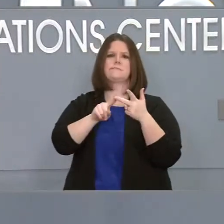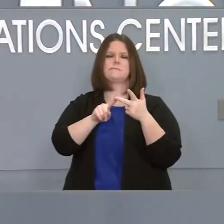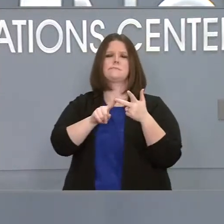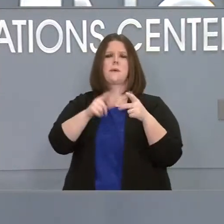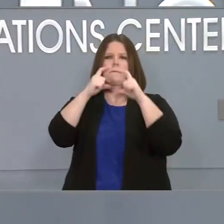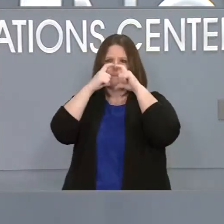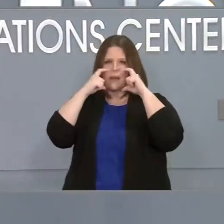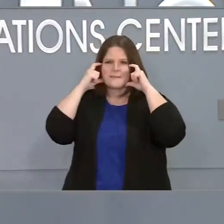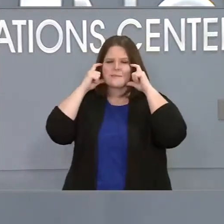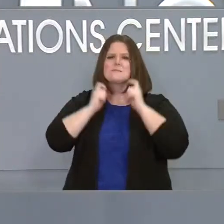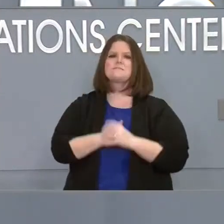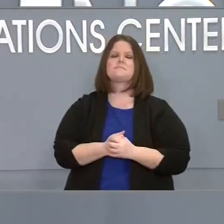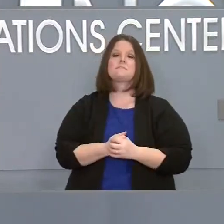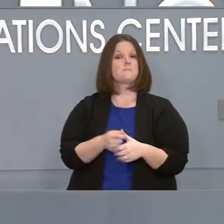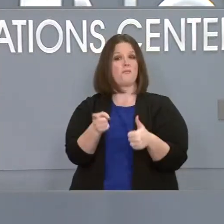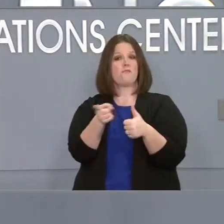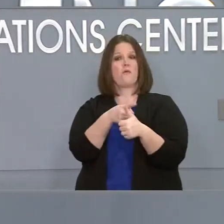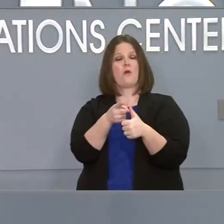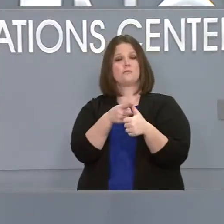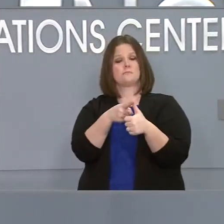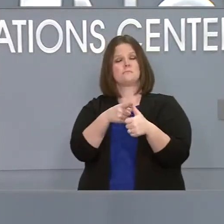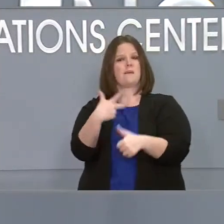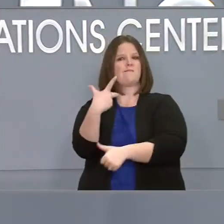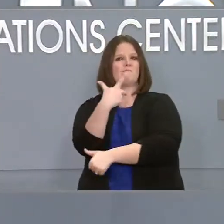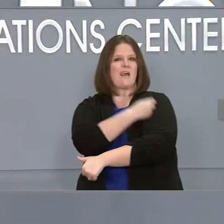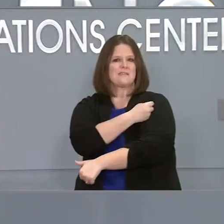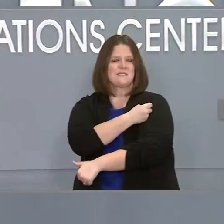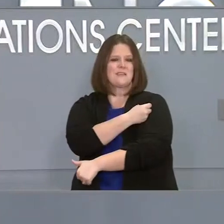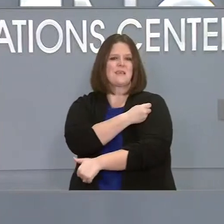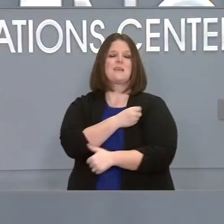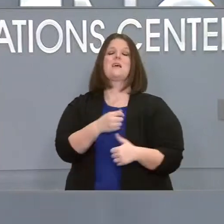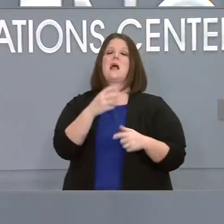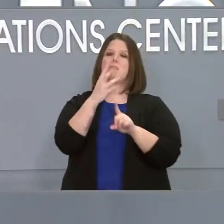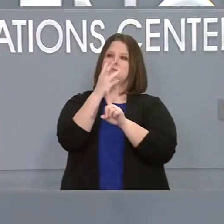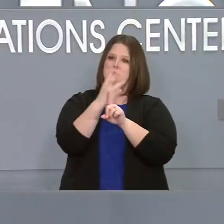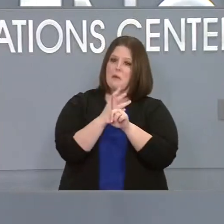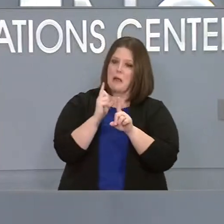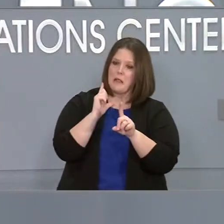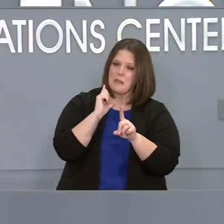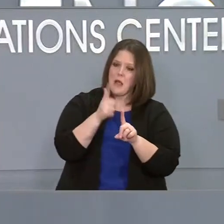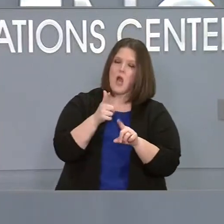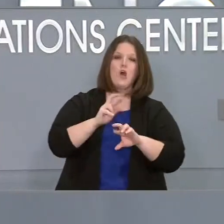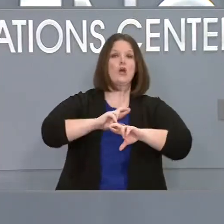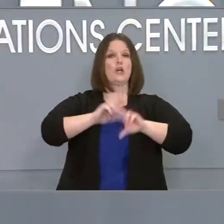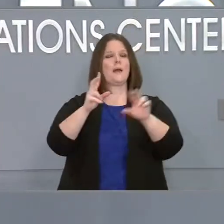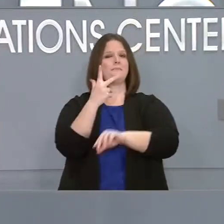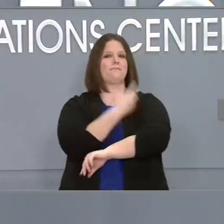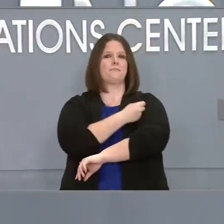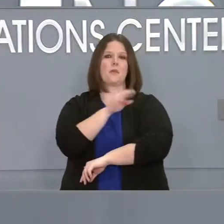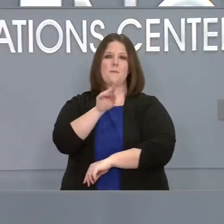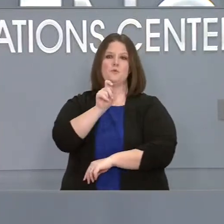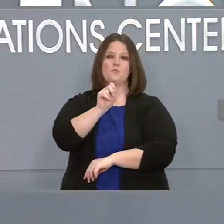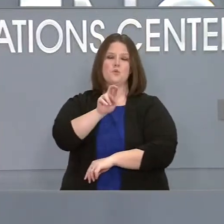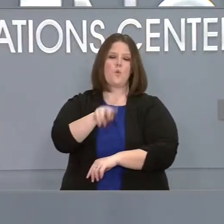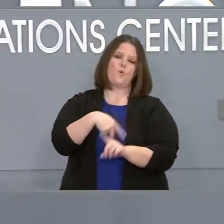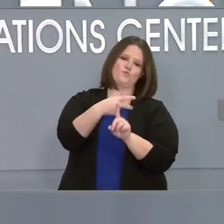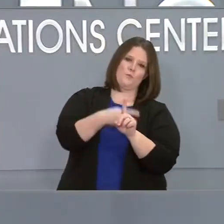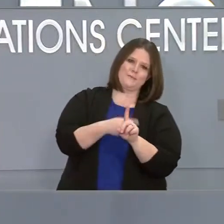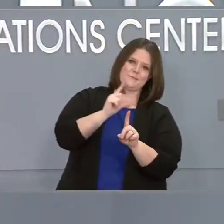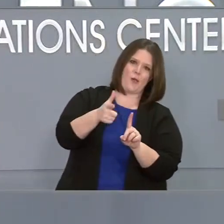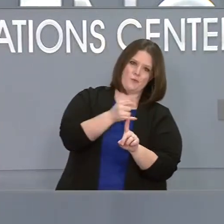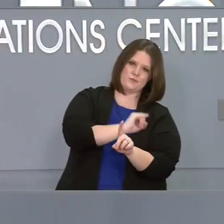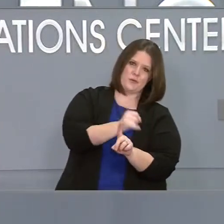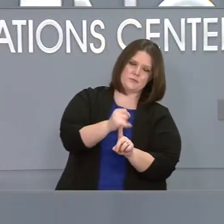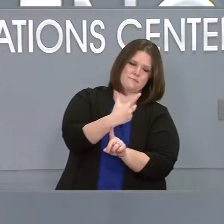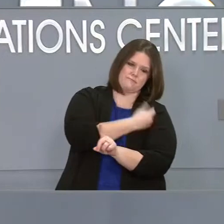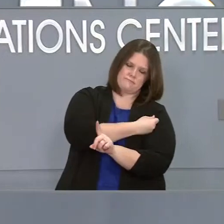as soon as possible and getting boosted as soon as you are eligible. And don't forget to layer on protections with a flu